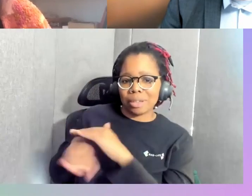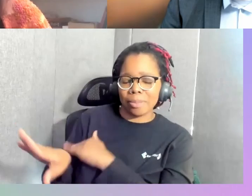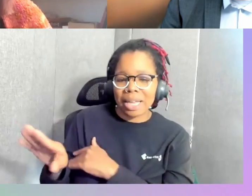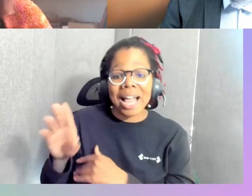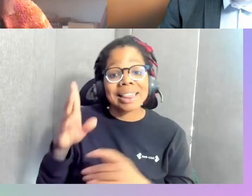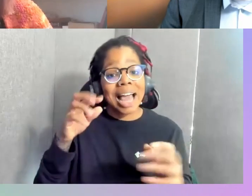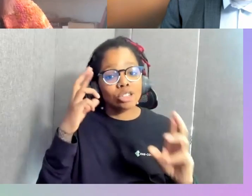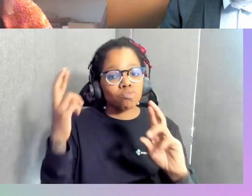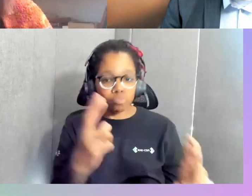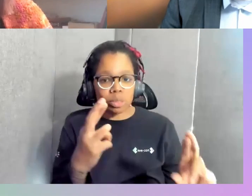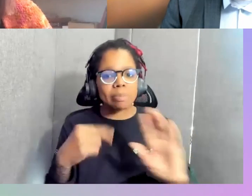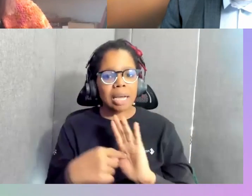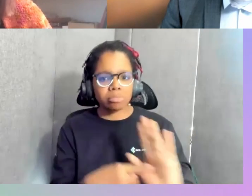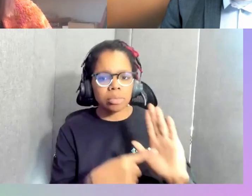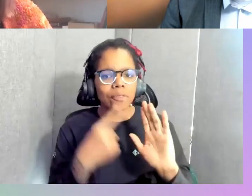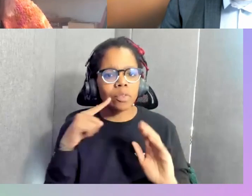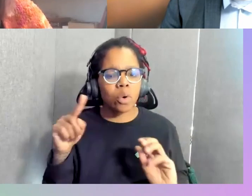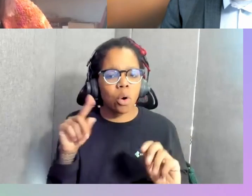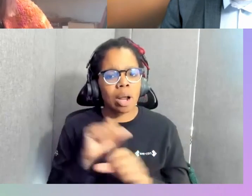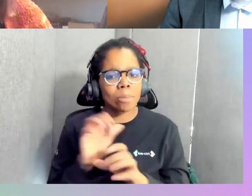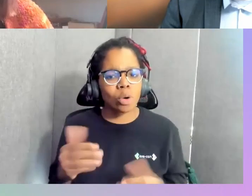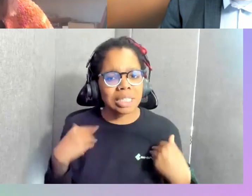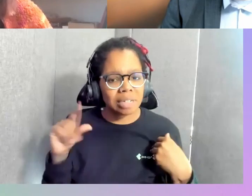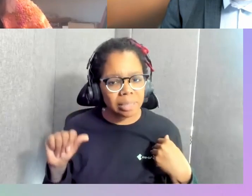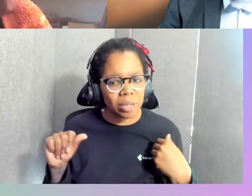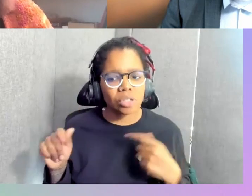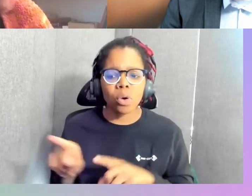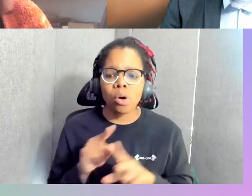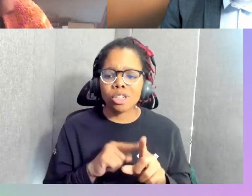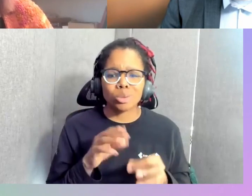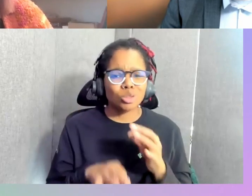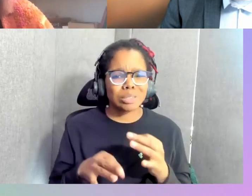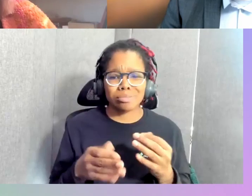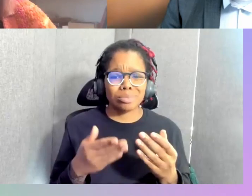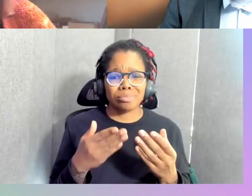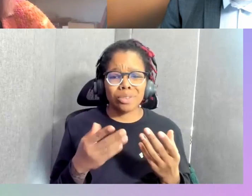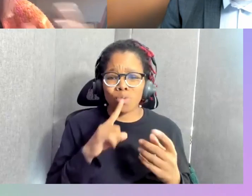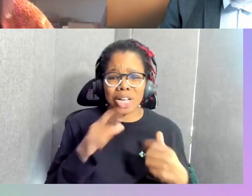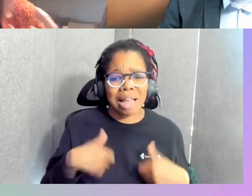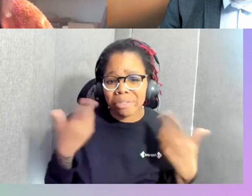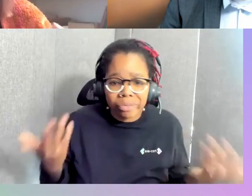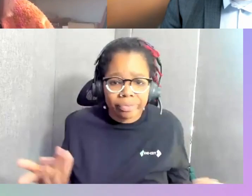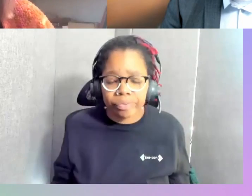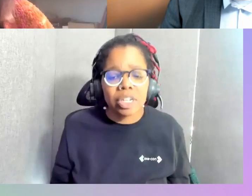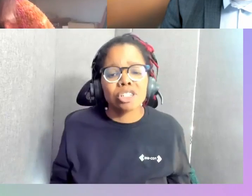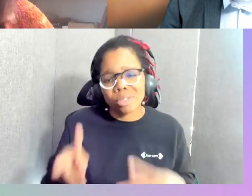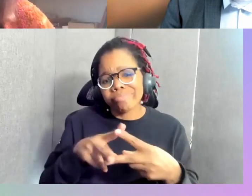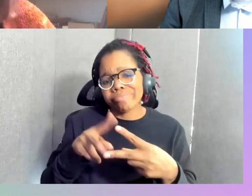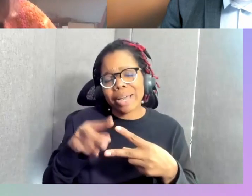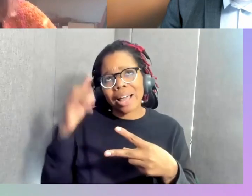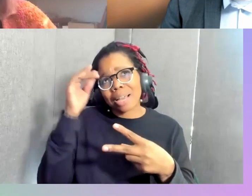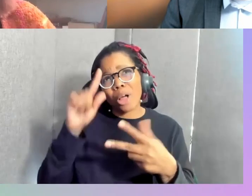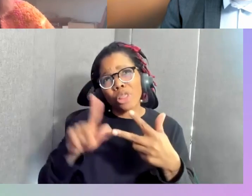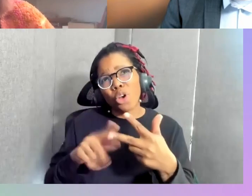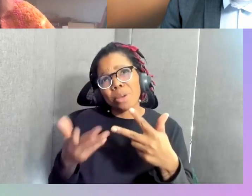respect for employees with disabilities and also just a practical reality. So those are the two things I think of. The third